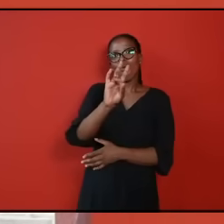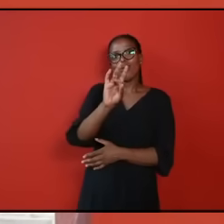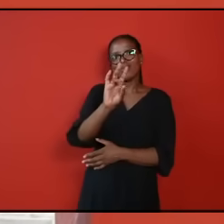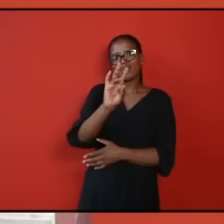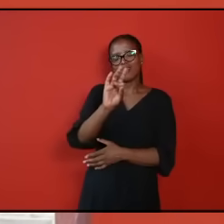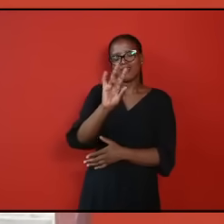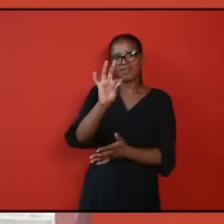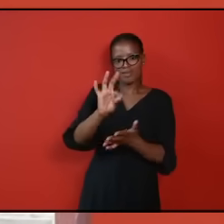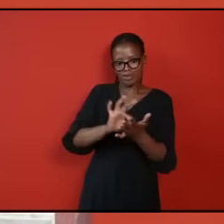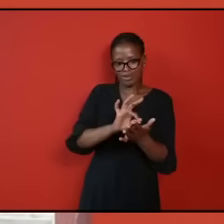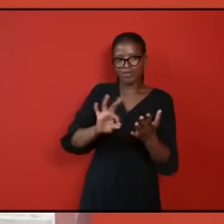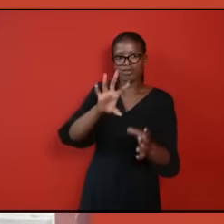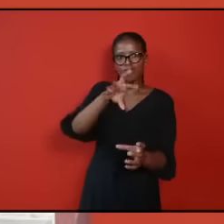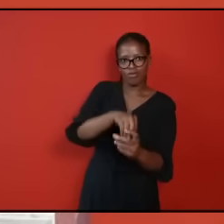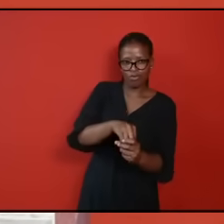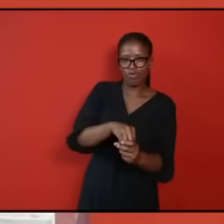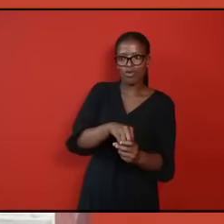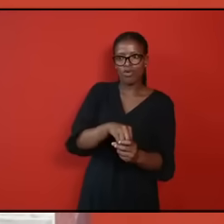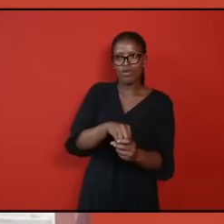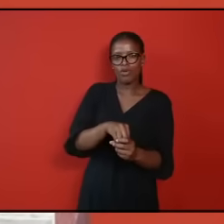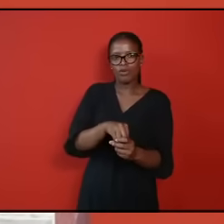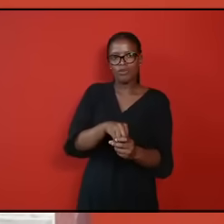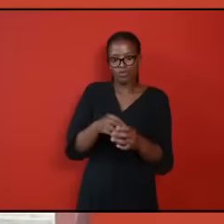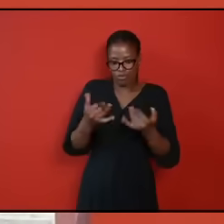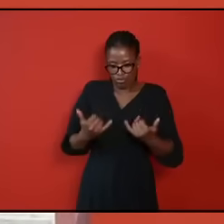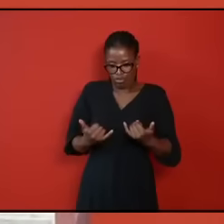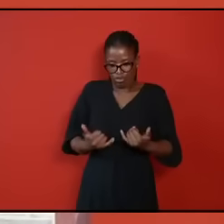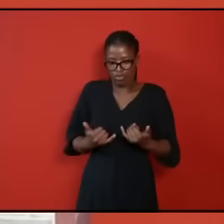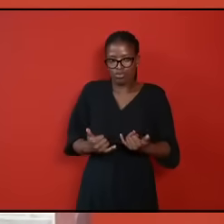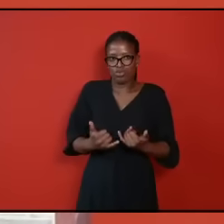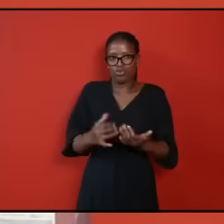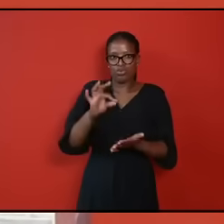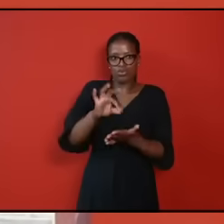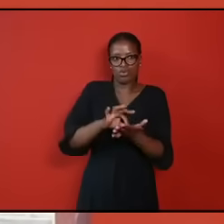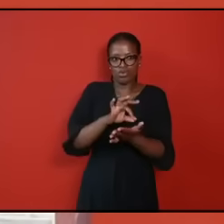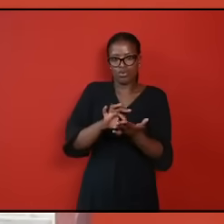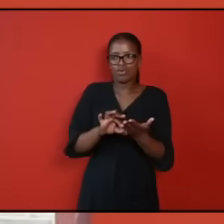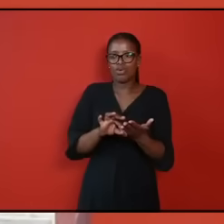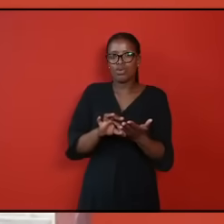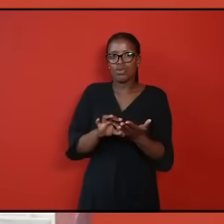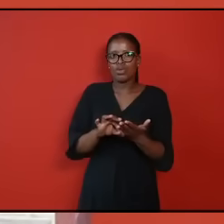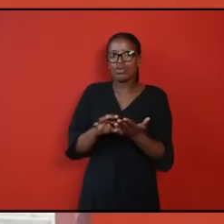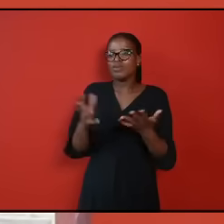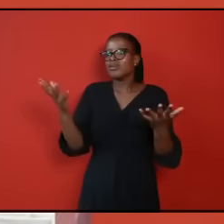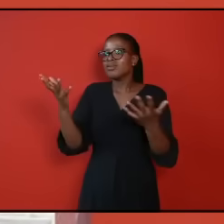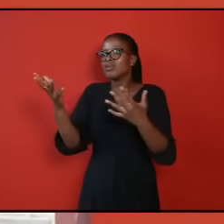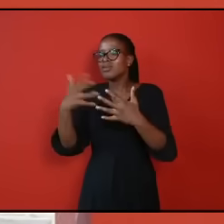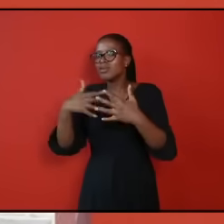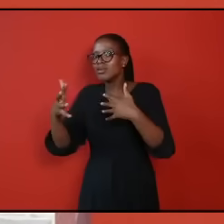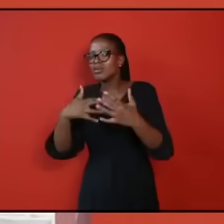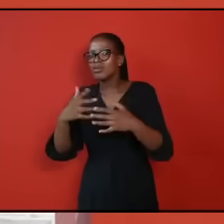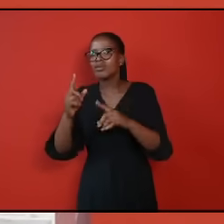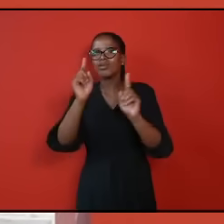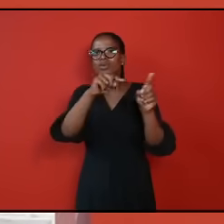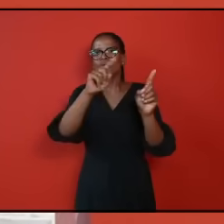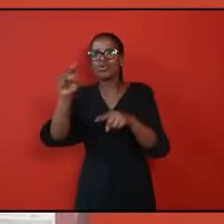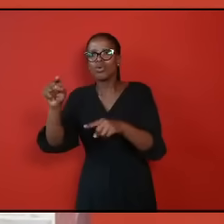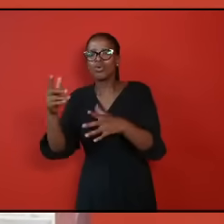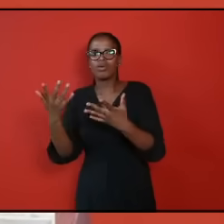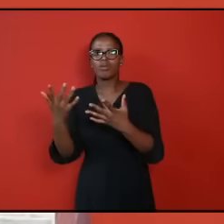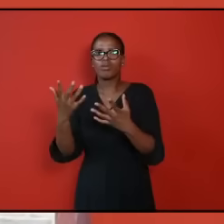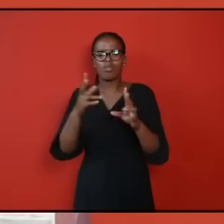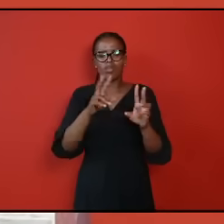Wednesdays. It's Wednesday today. I can tell you there is a by-election somewhere. If we live here and you check, there is a by-election